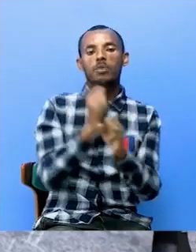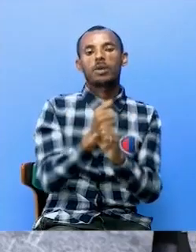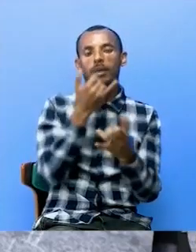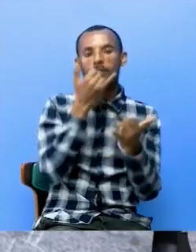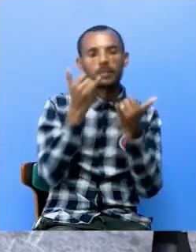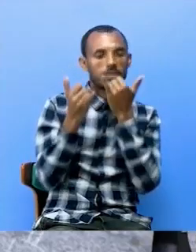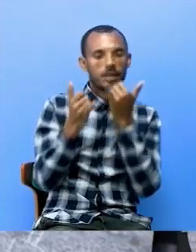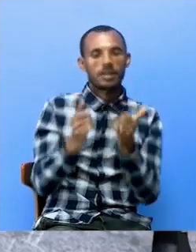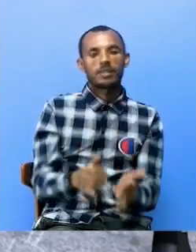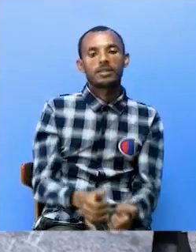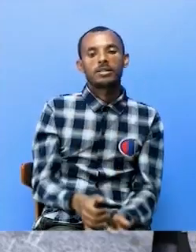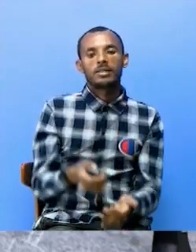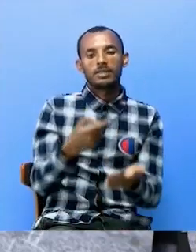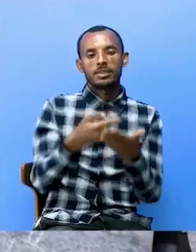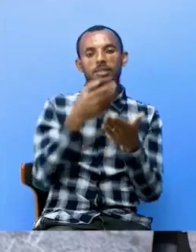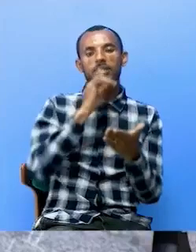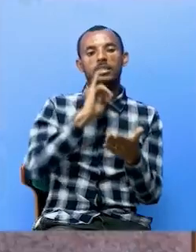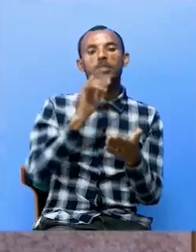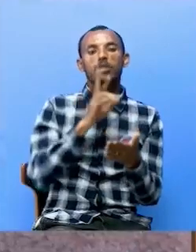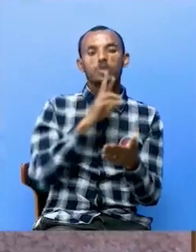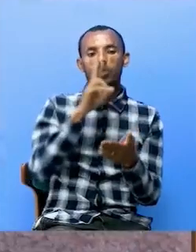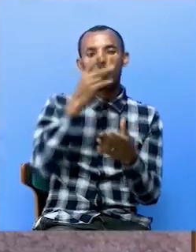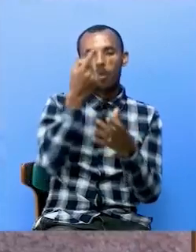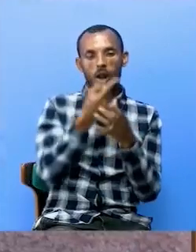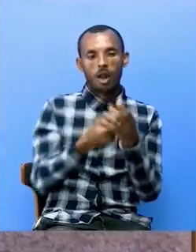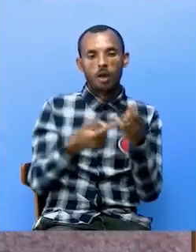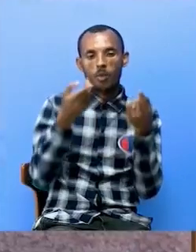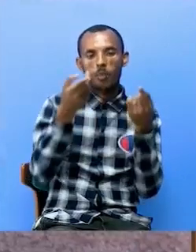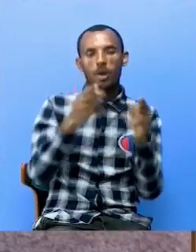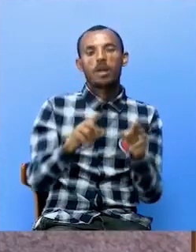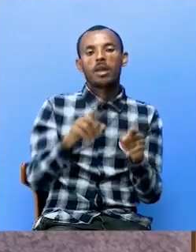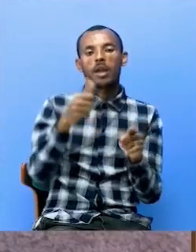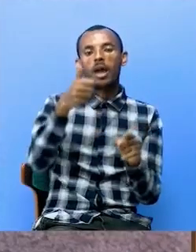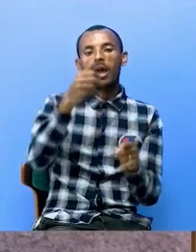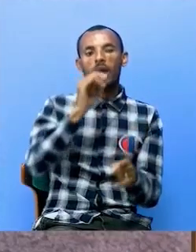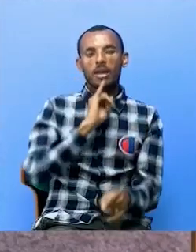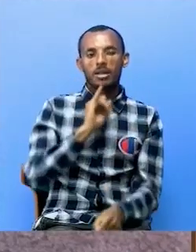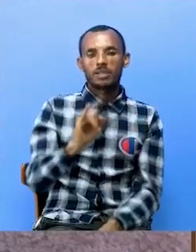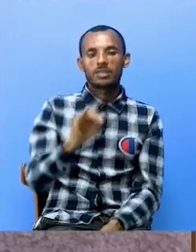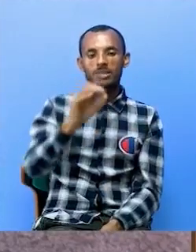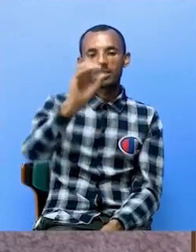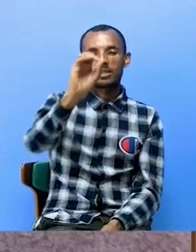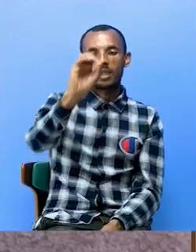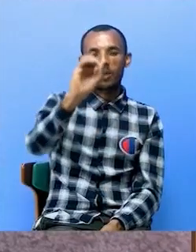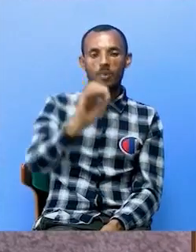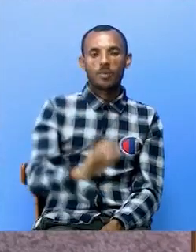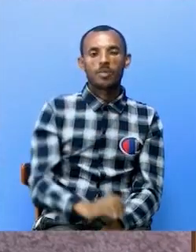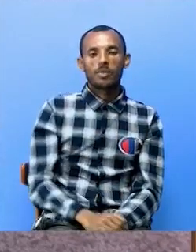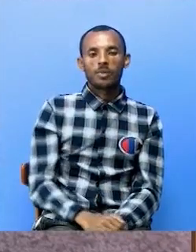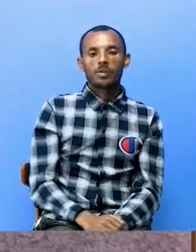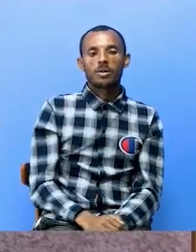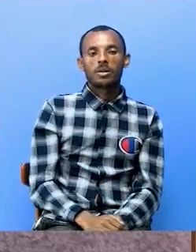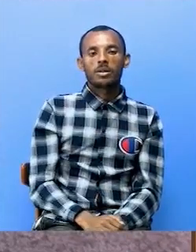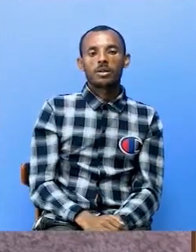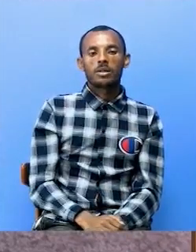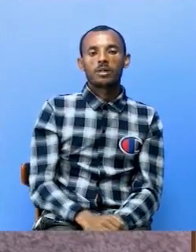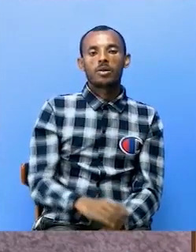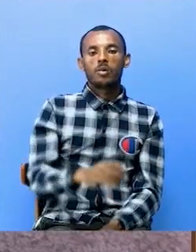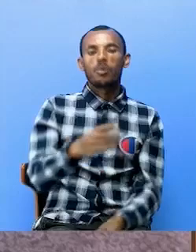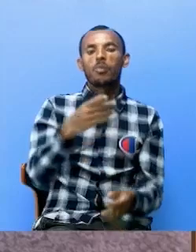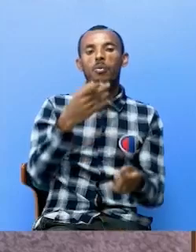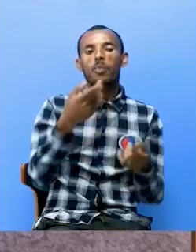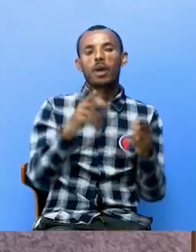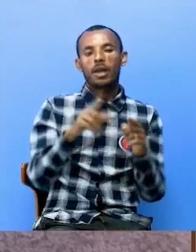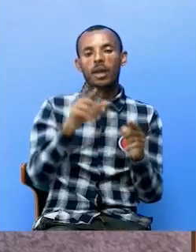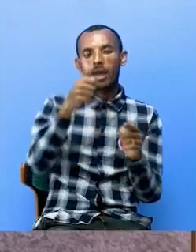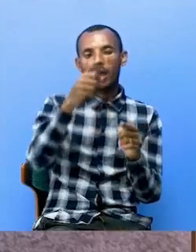mistake. This is true only whenever a is 0 or whenever